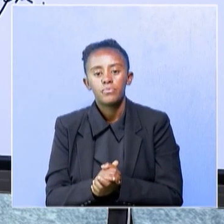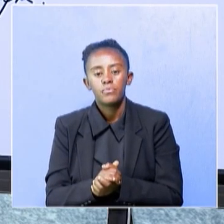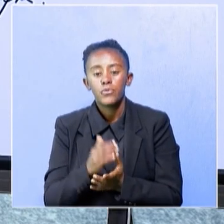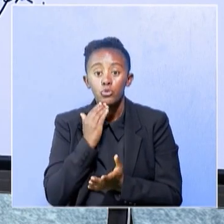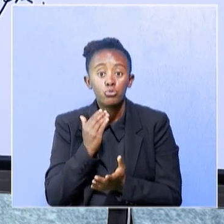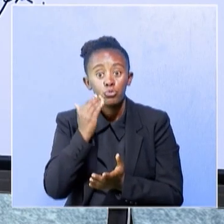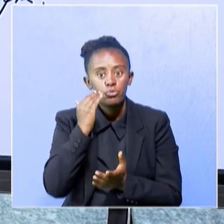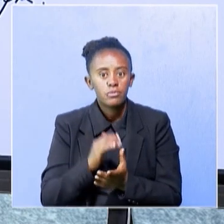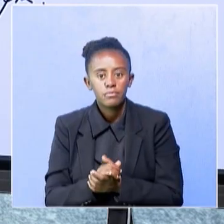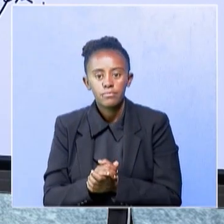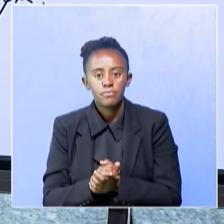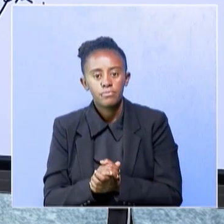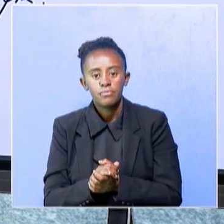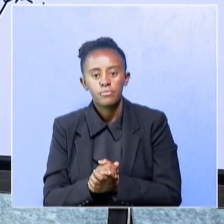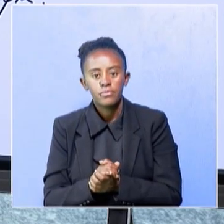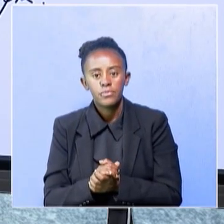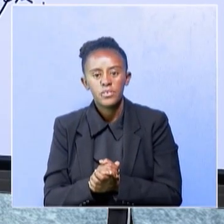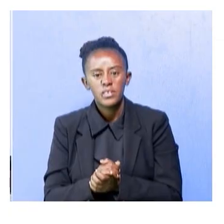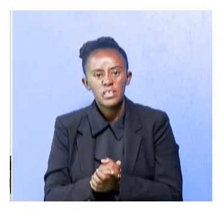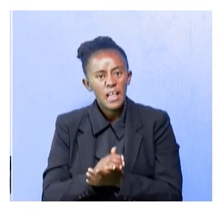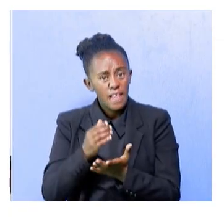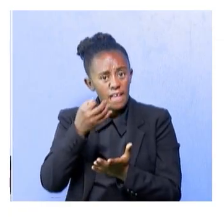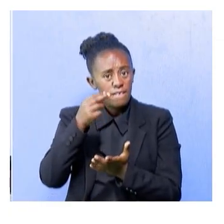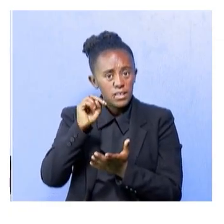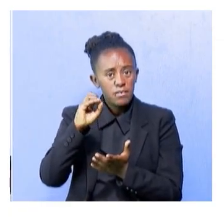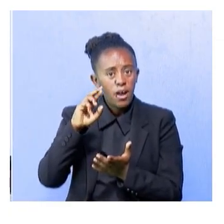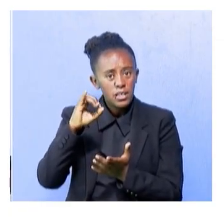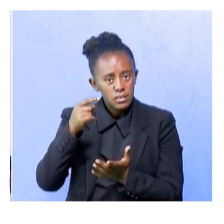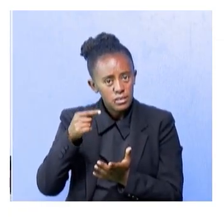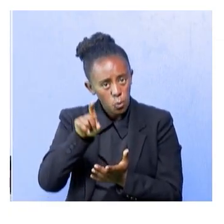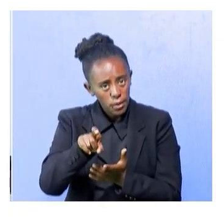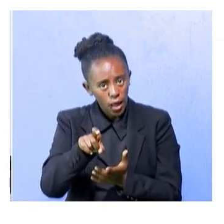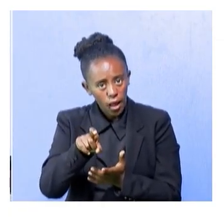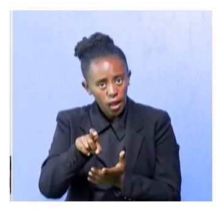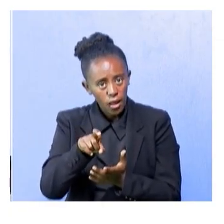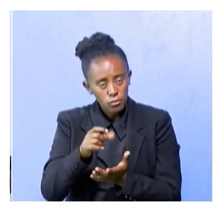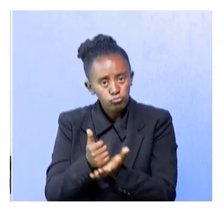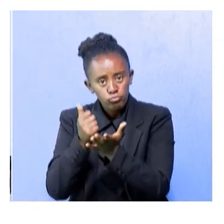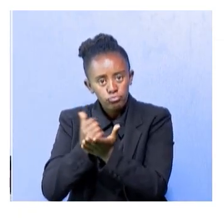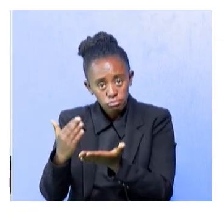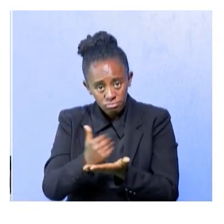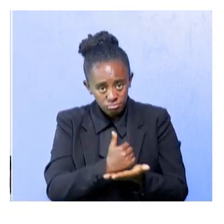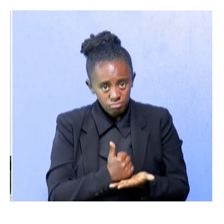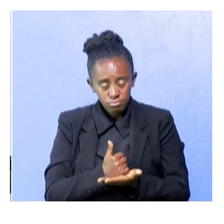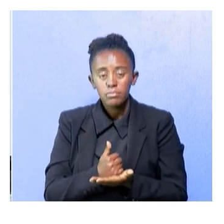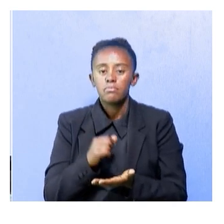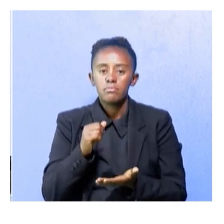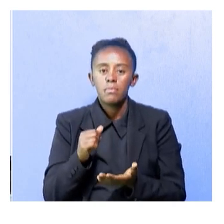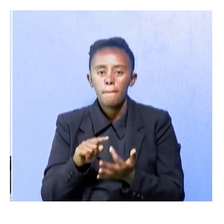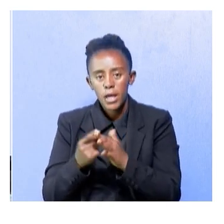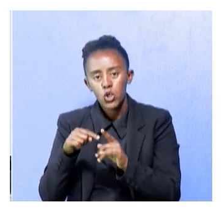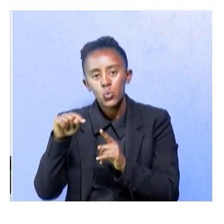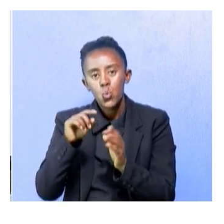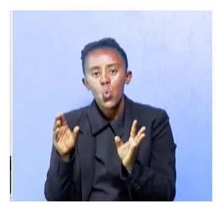Good. Is that fundraising committee? Well, that's an interesting one. The fundraising committee begins to